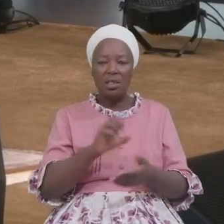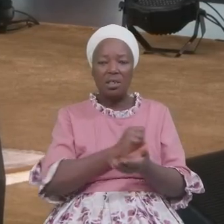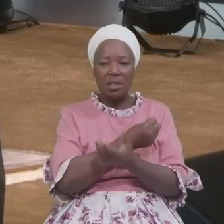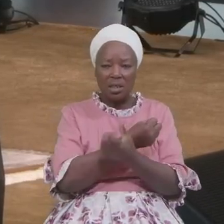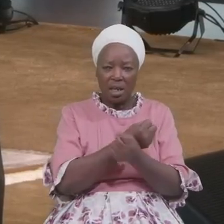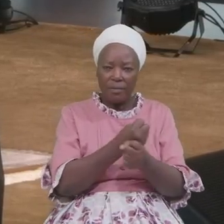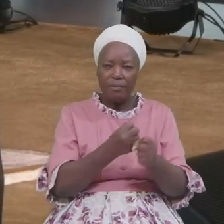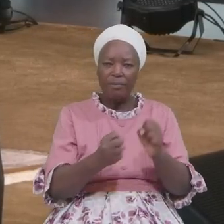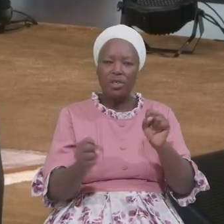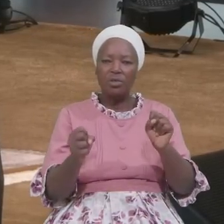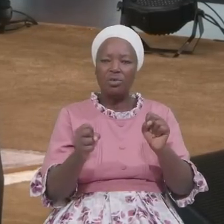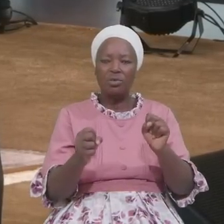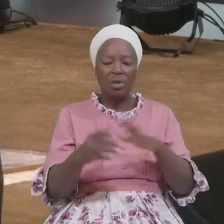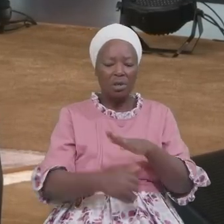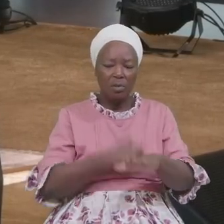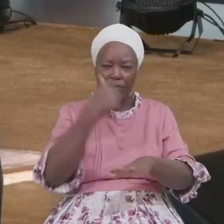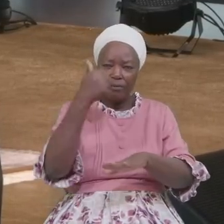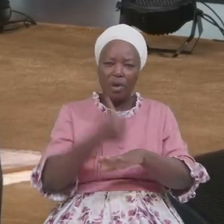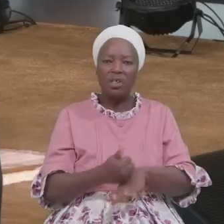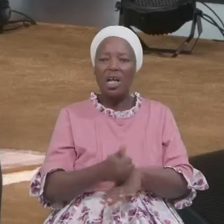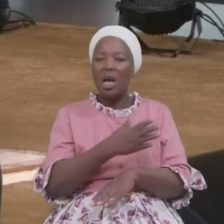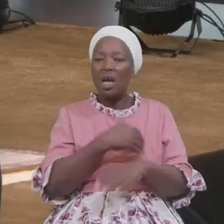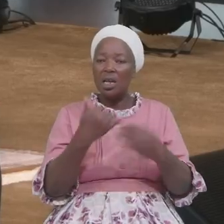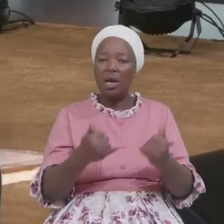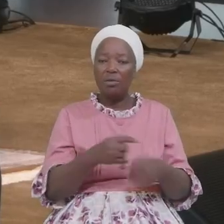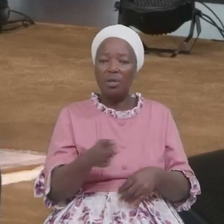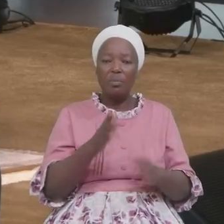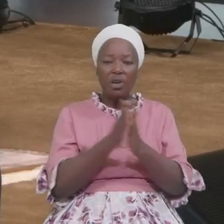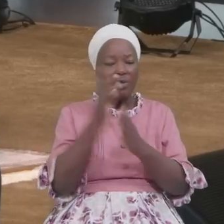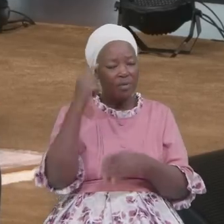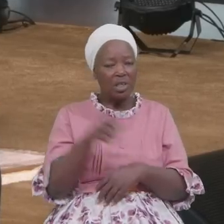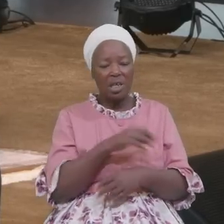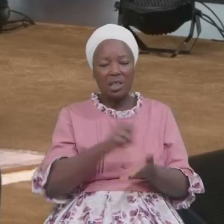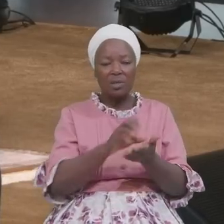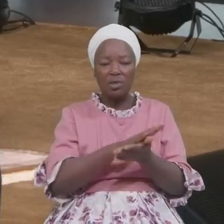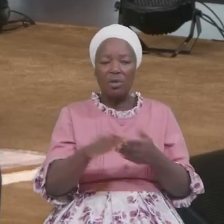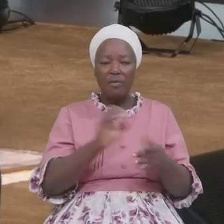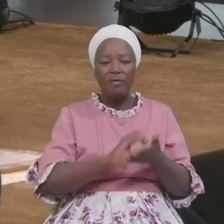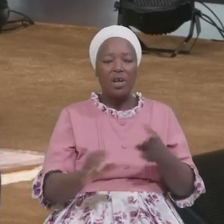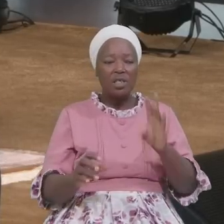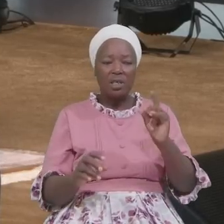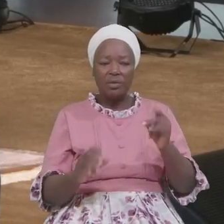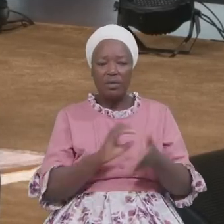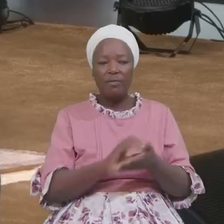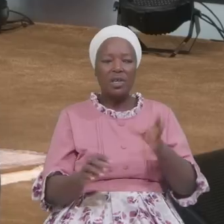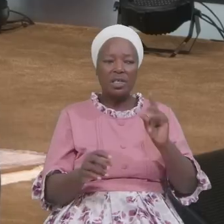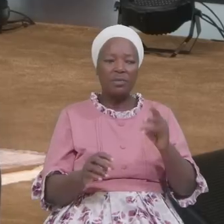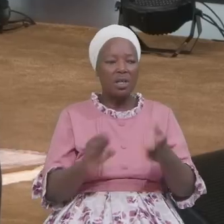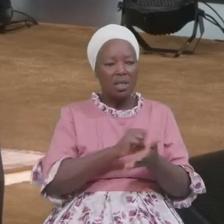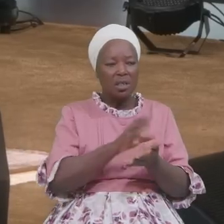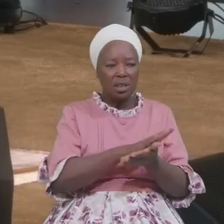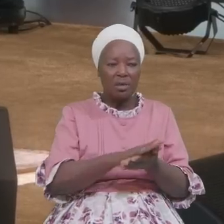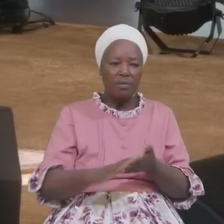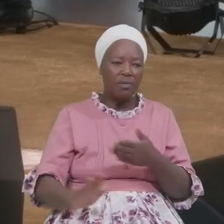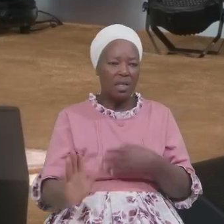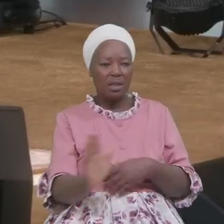salvation confirmed. And now he prayed for their sanctification in verse 17. In verse 17, sanctify